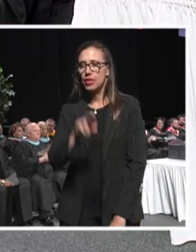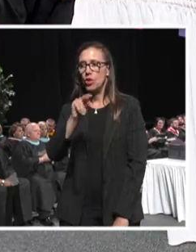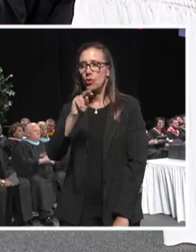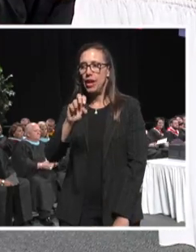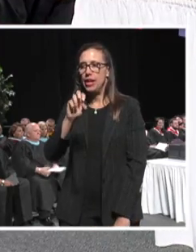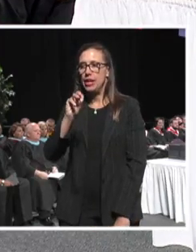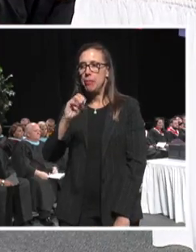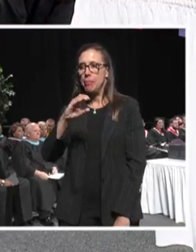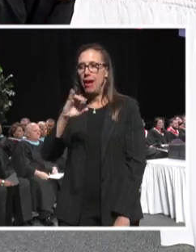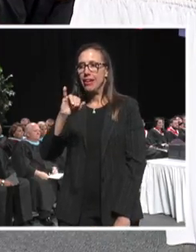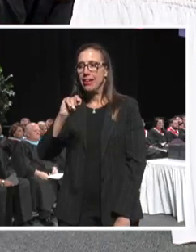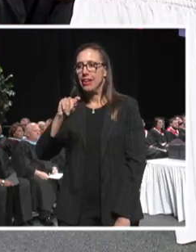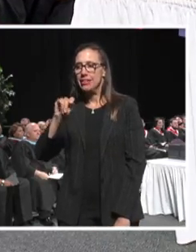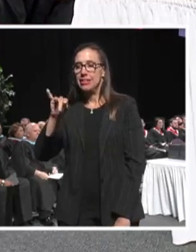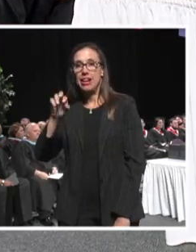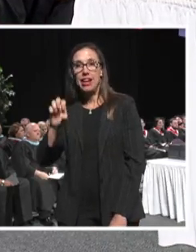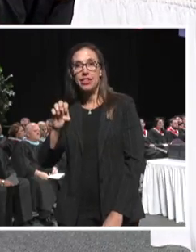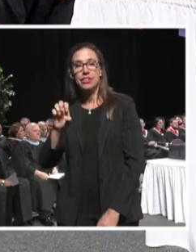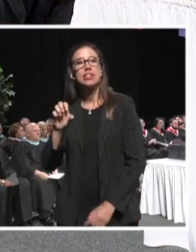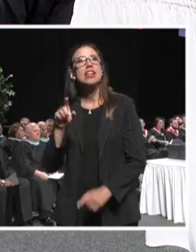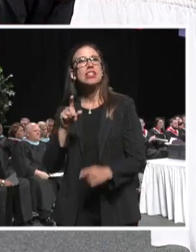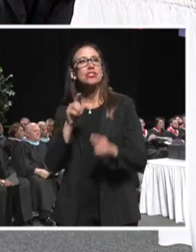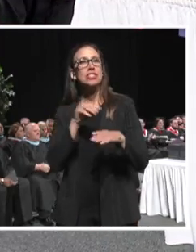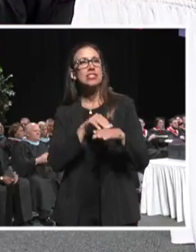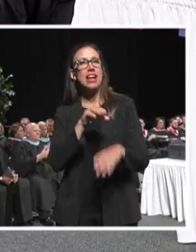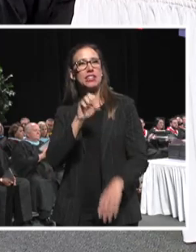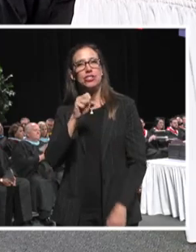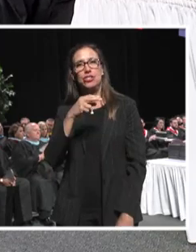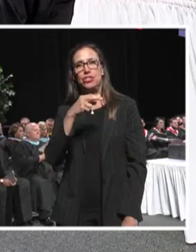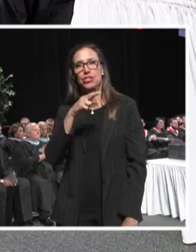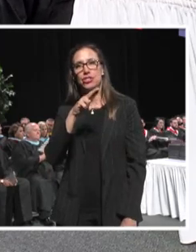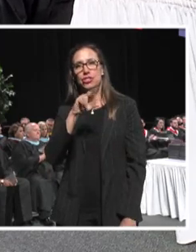Renee McIntyre, who has joined us at Sheridan Elementary.